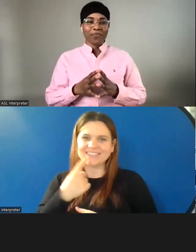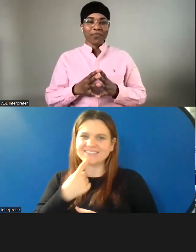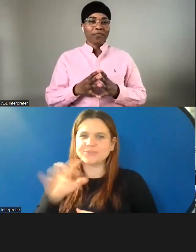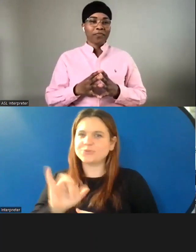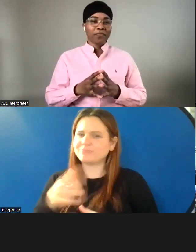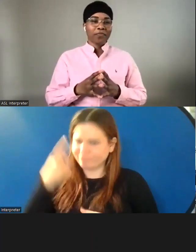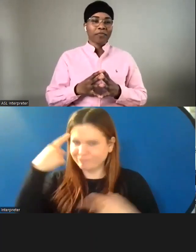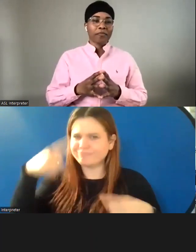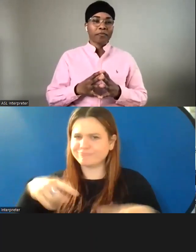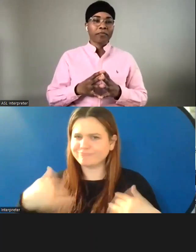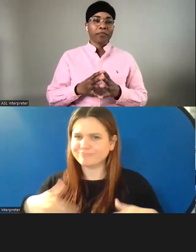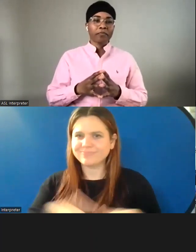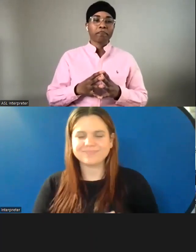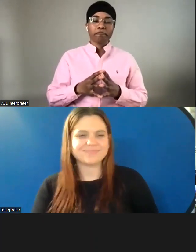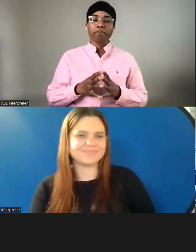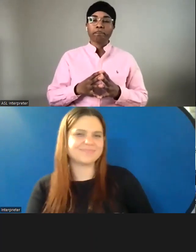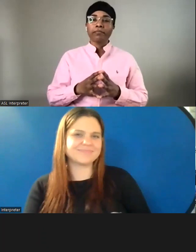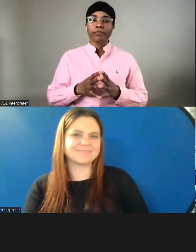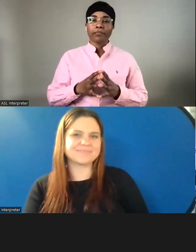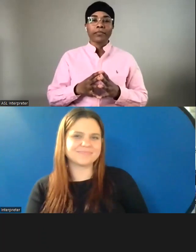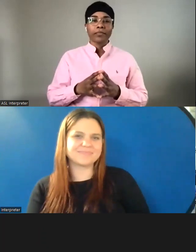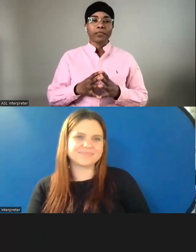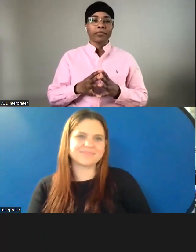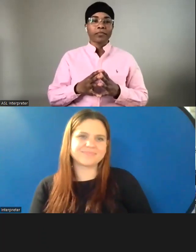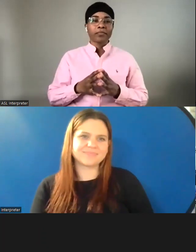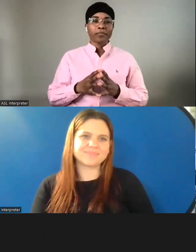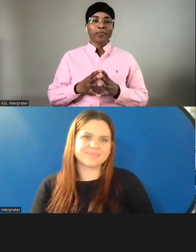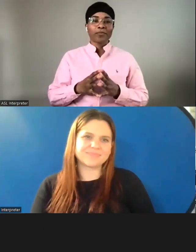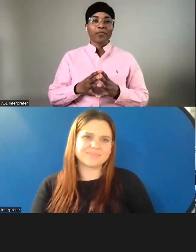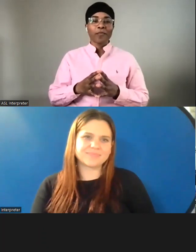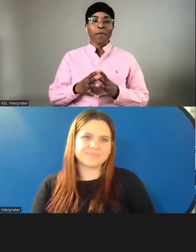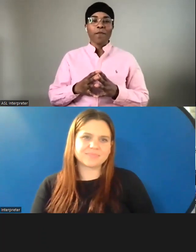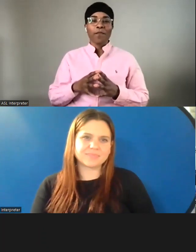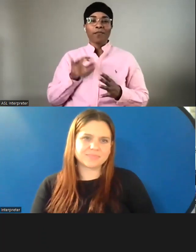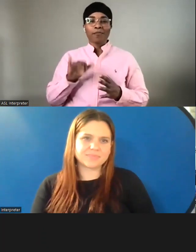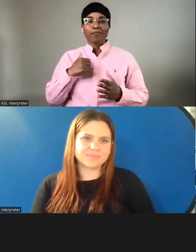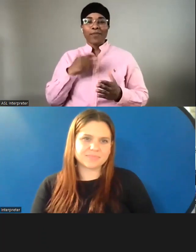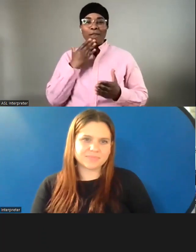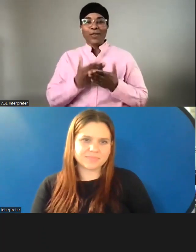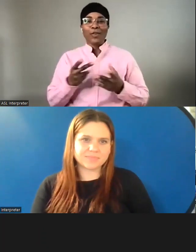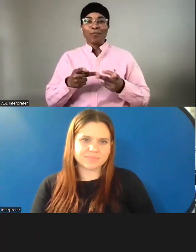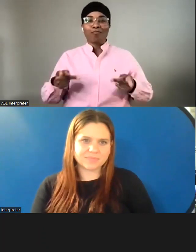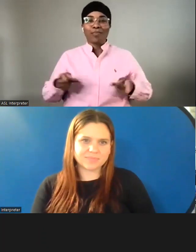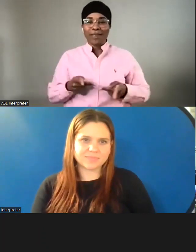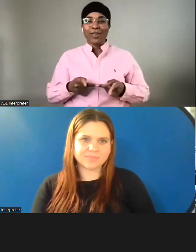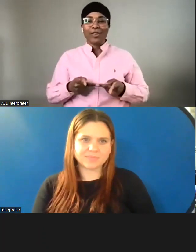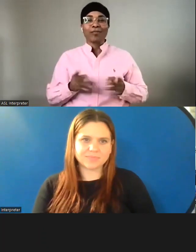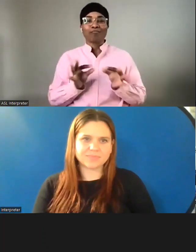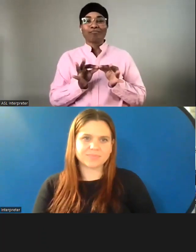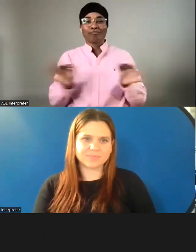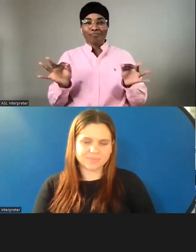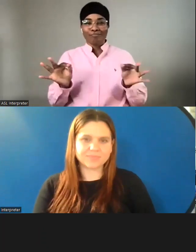That's just a good position statement to start every answer with. Thanks, Keith.